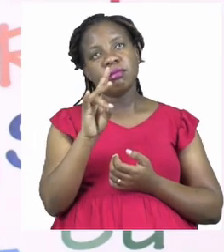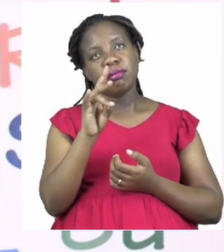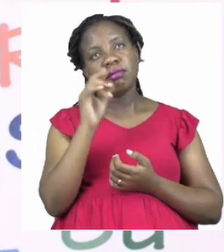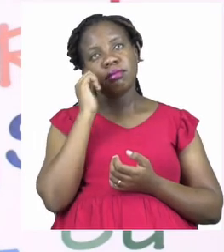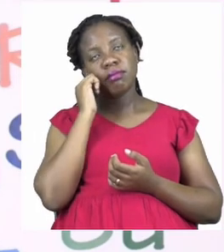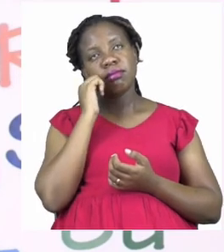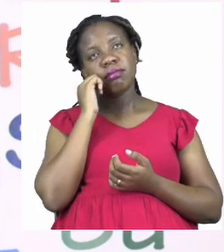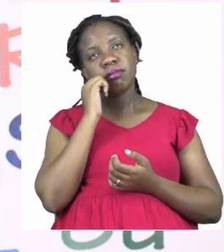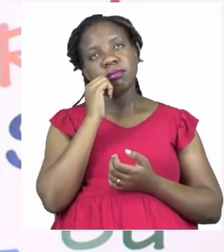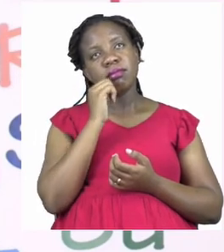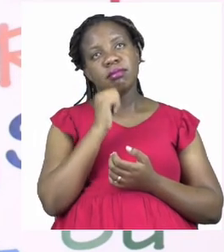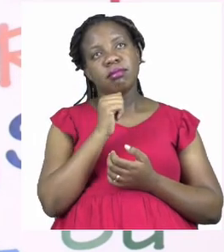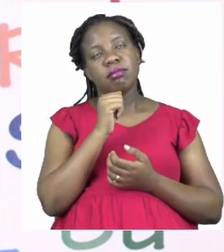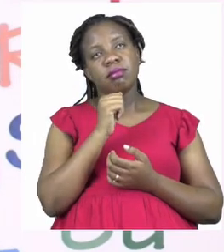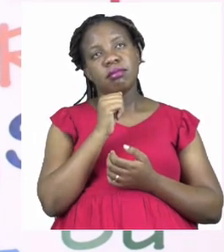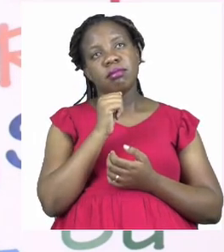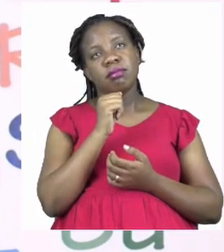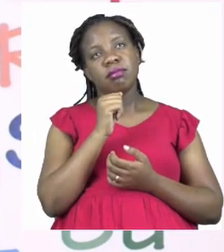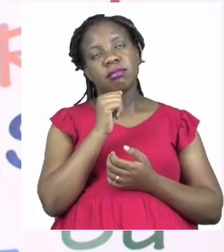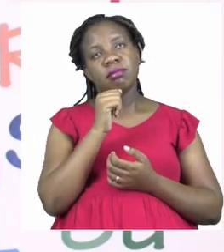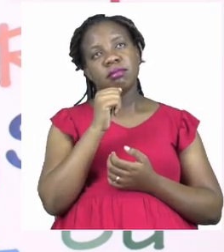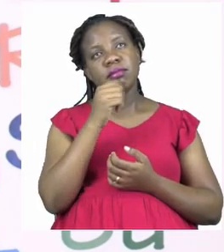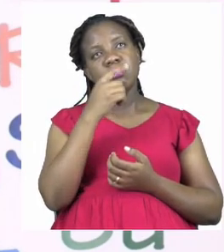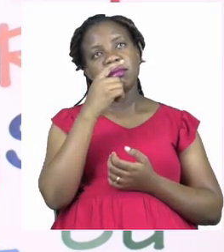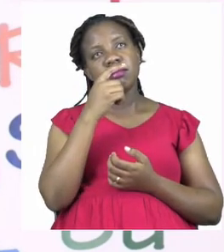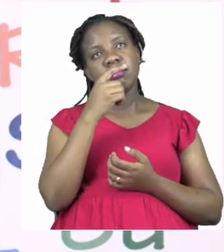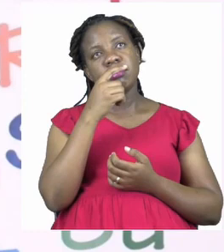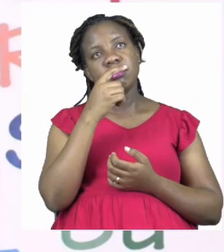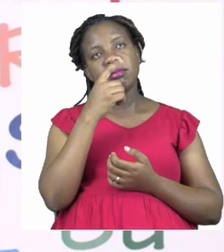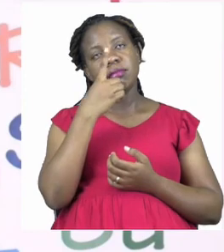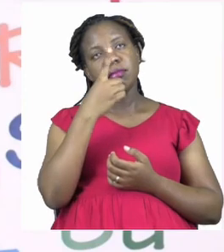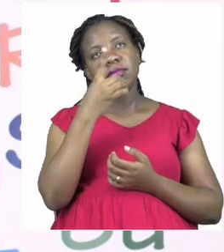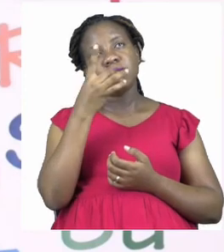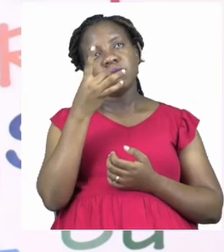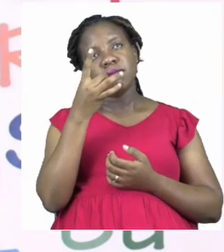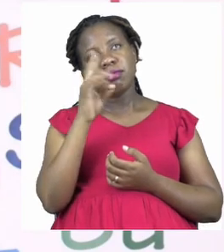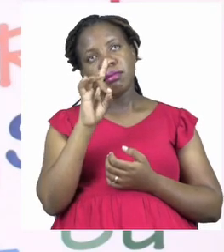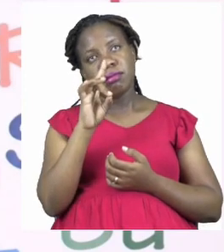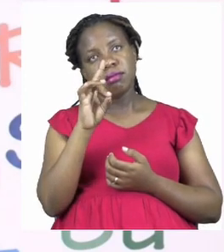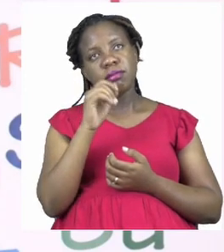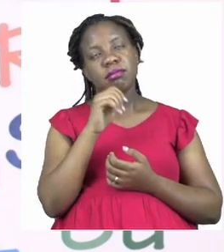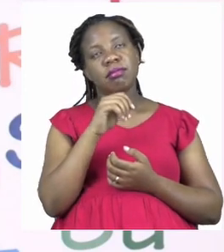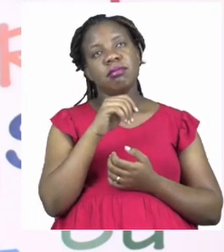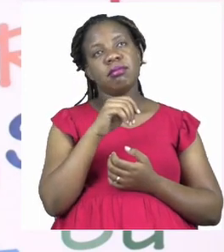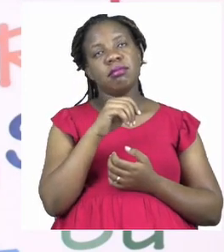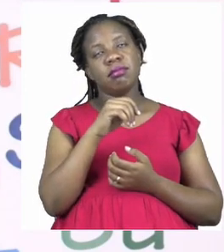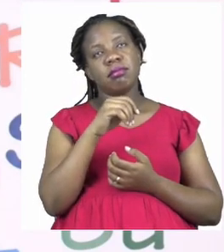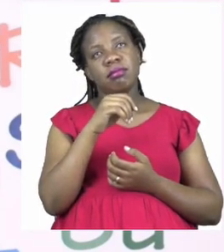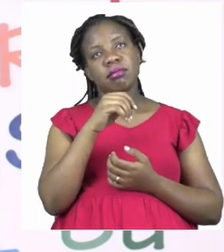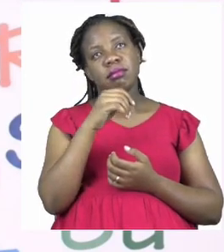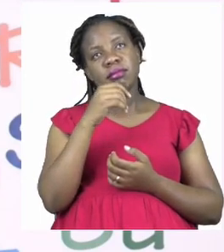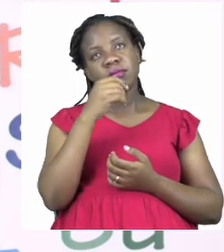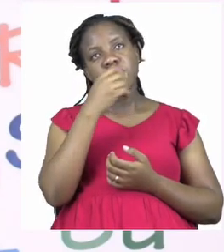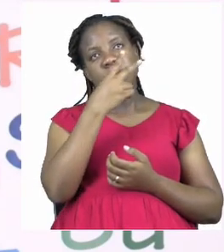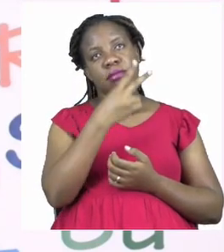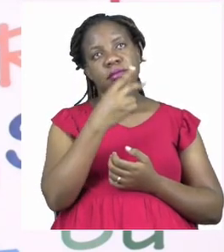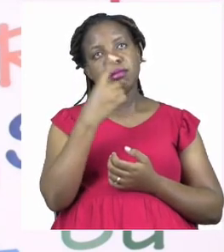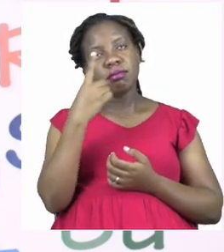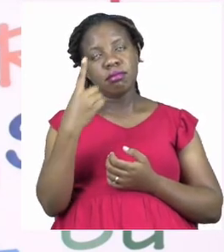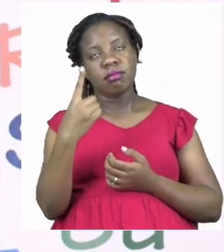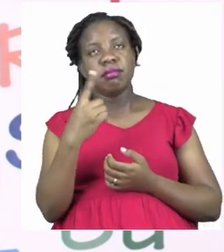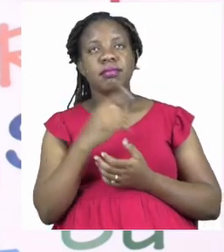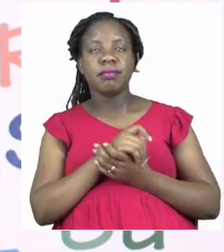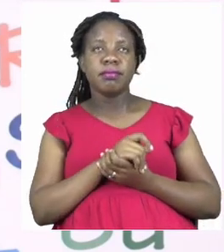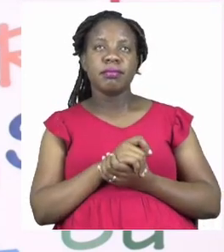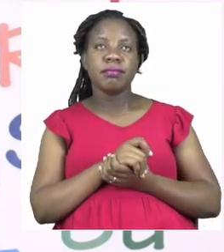21. So that means that when we add how many carrots they eat all together